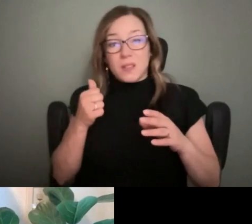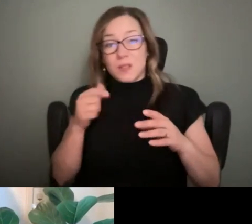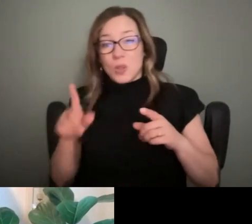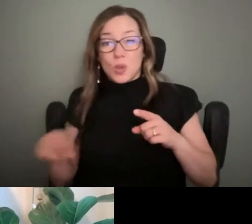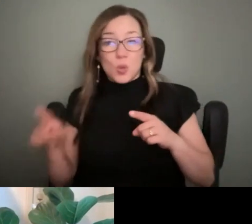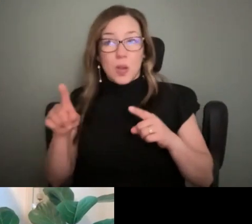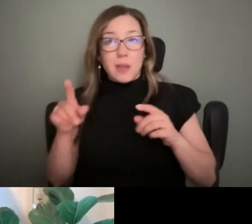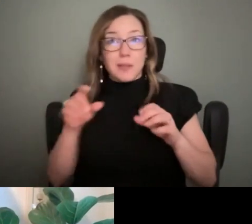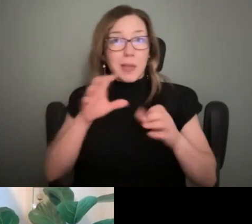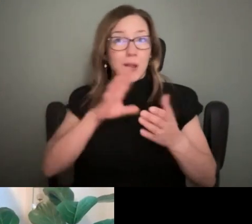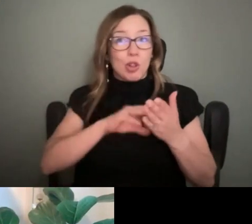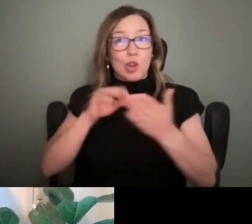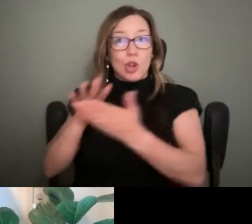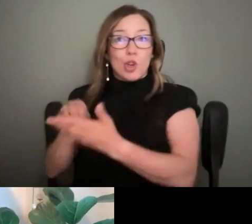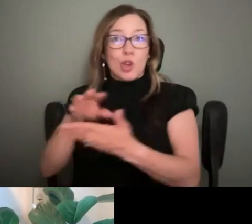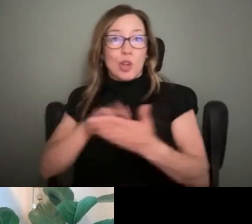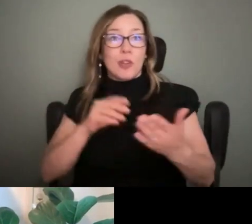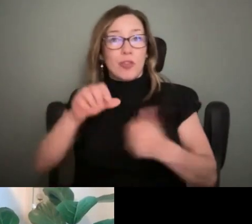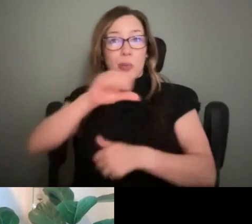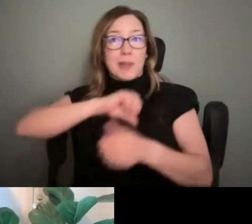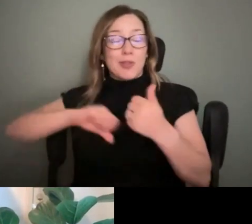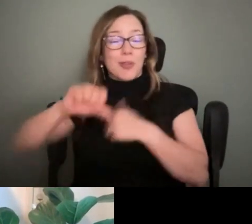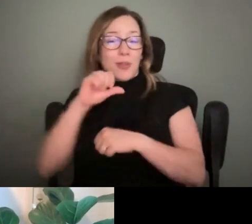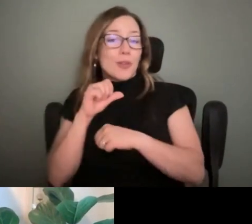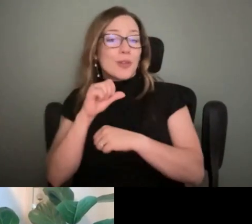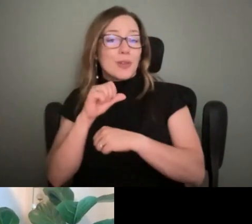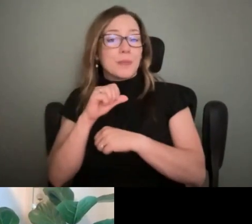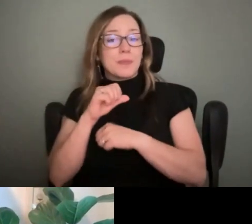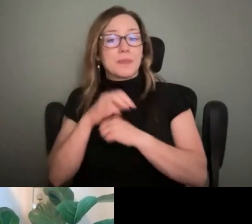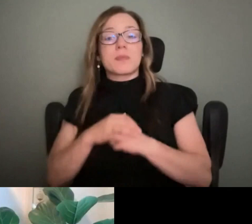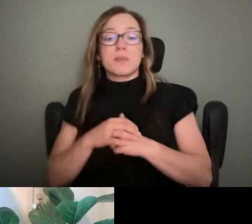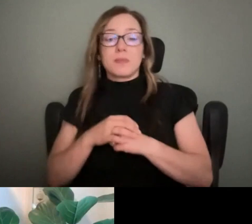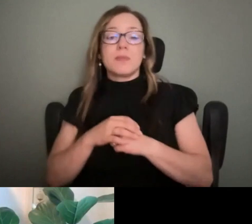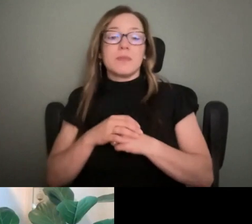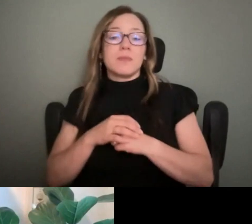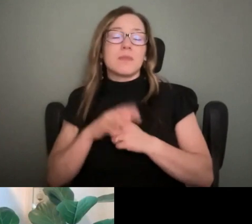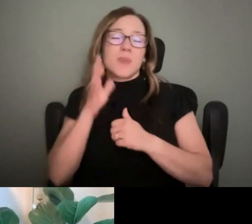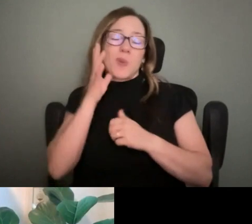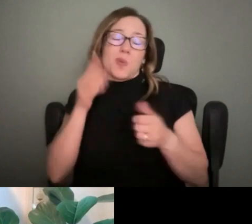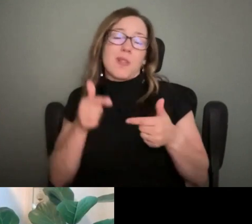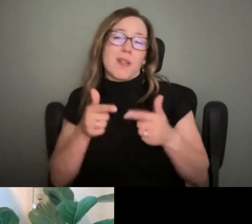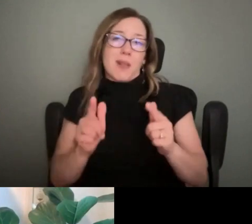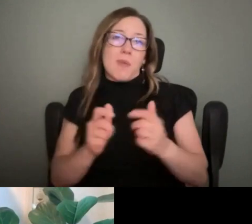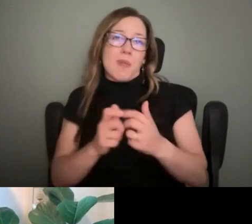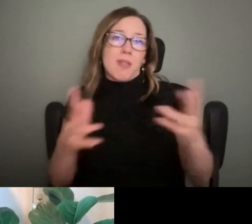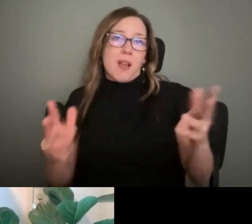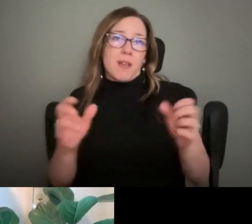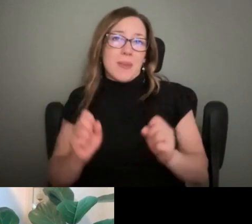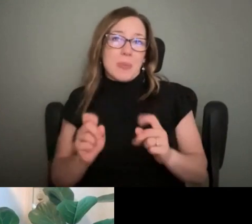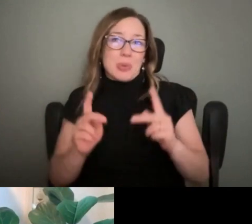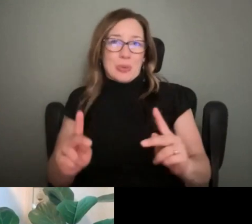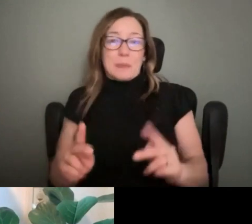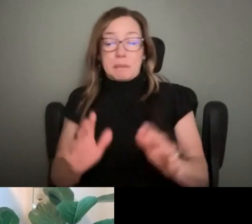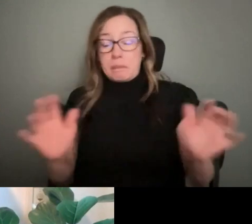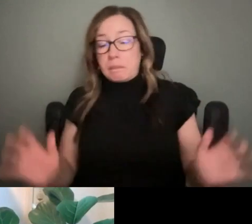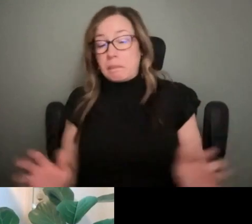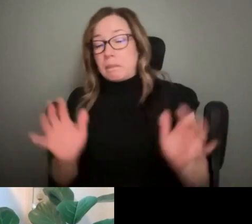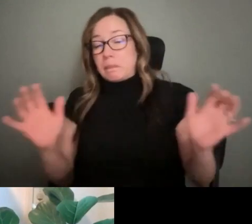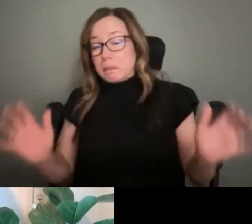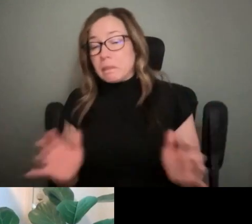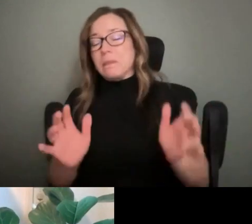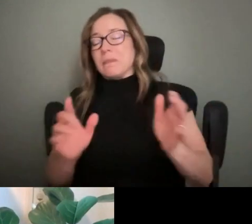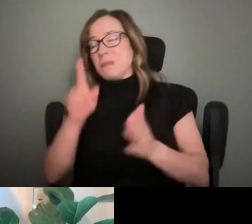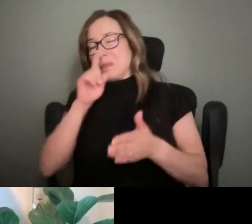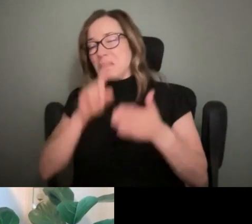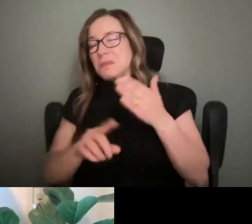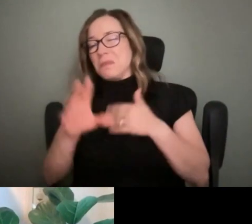other. And that space is really allows a lot of opportunity for that. So I really encourage you to check it